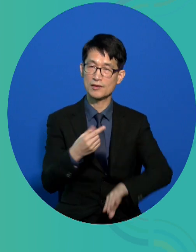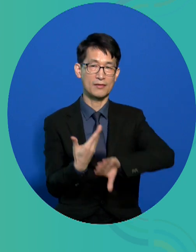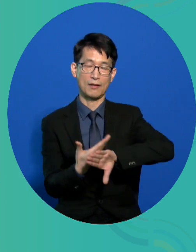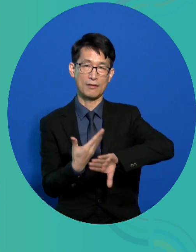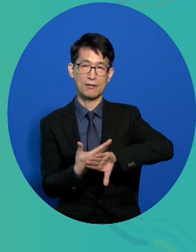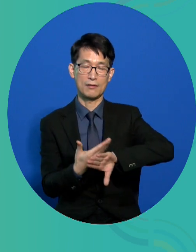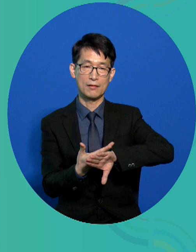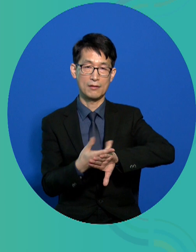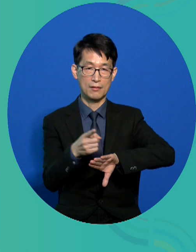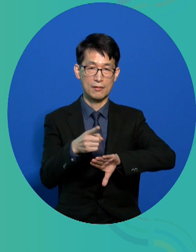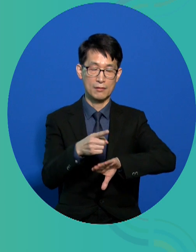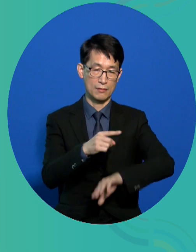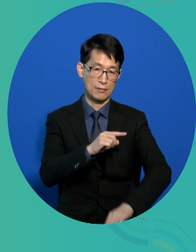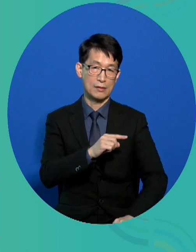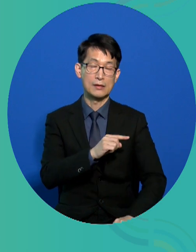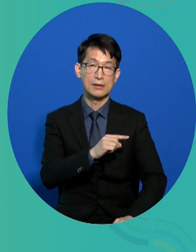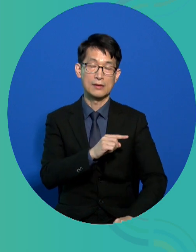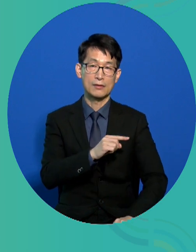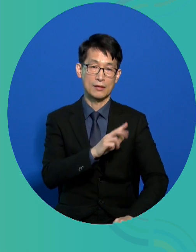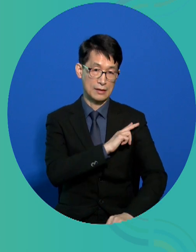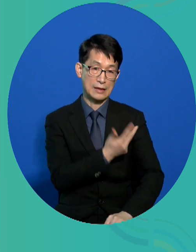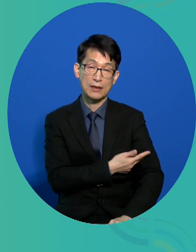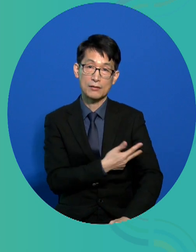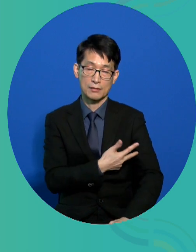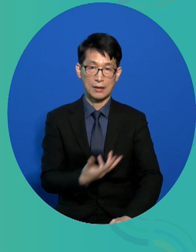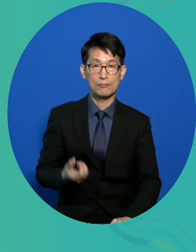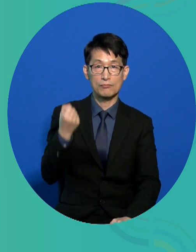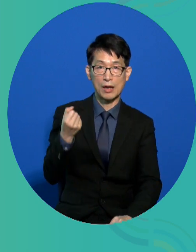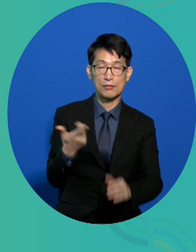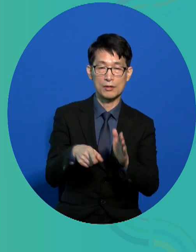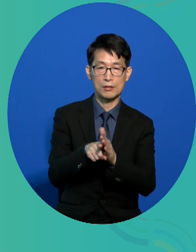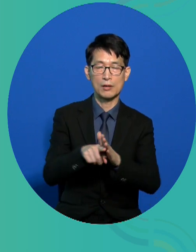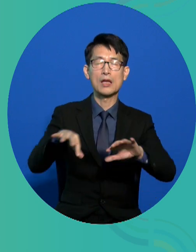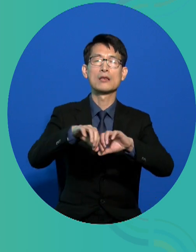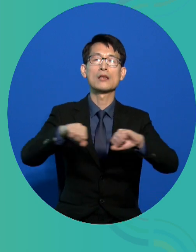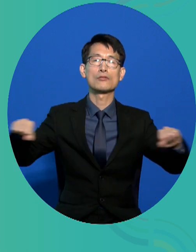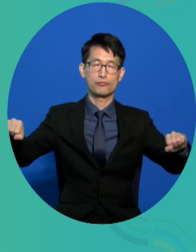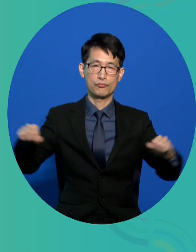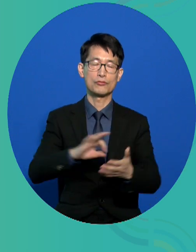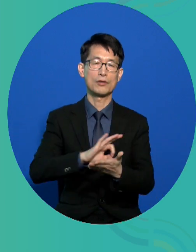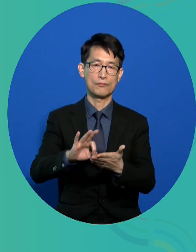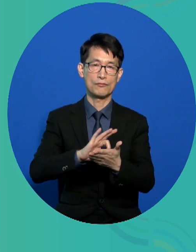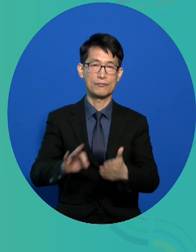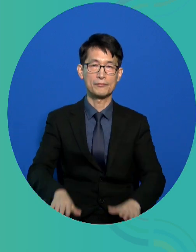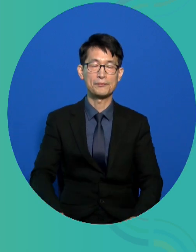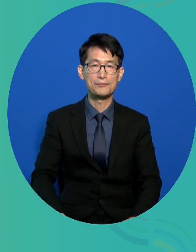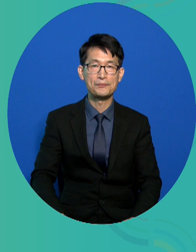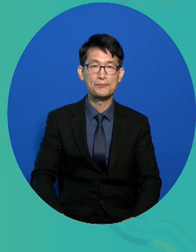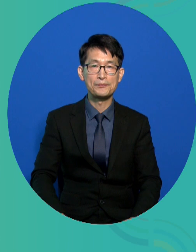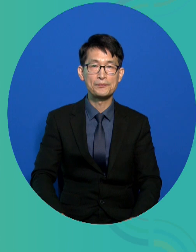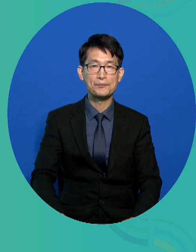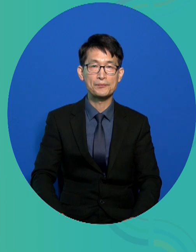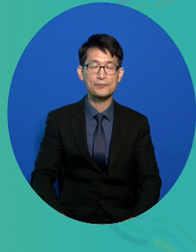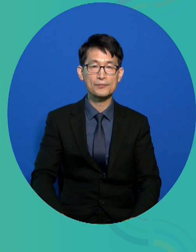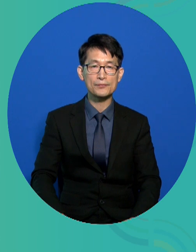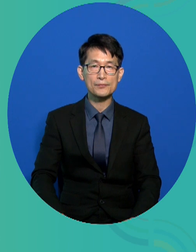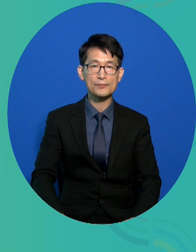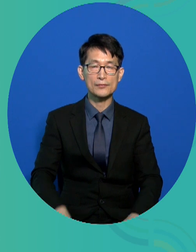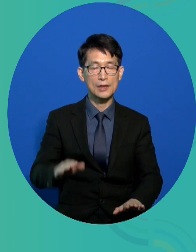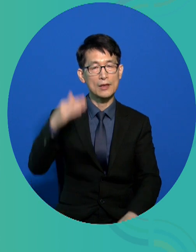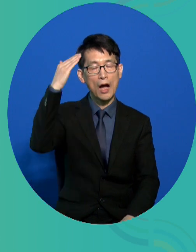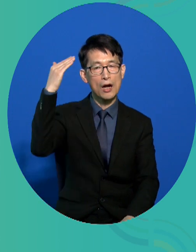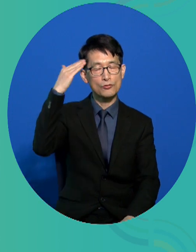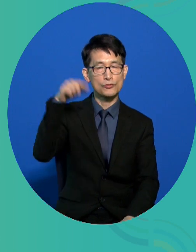the US, the text translator license and the stenographer license systems are different. On the other hand,